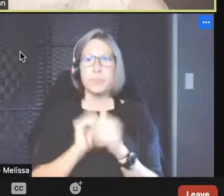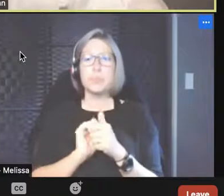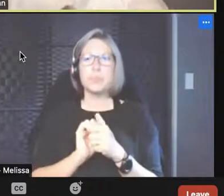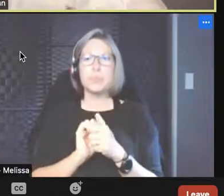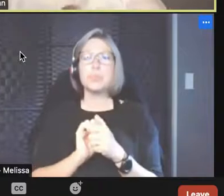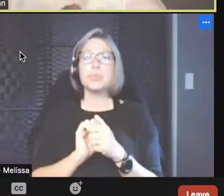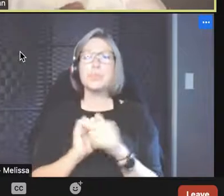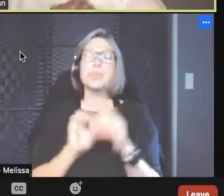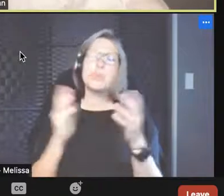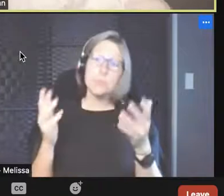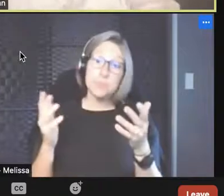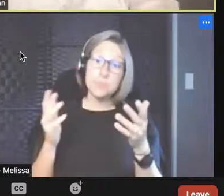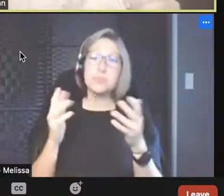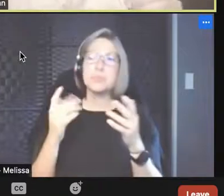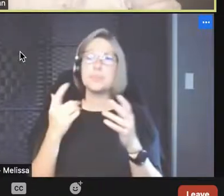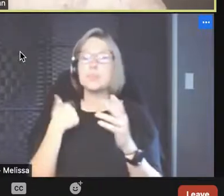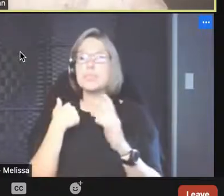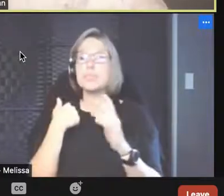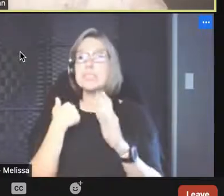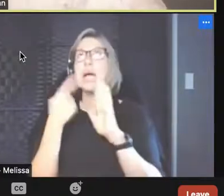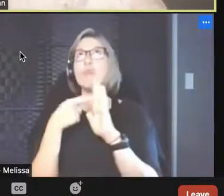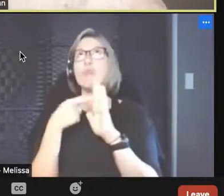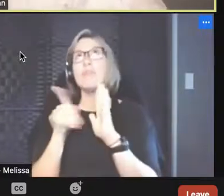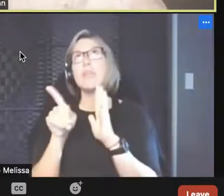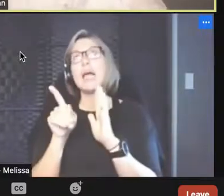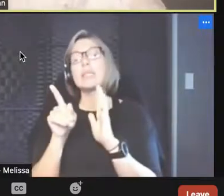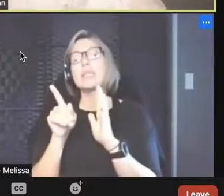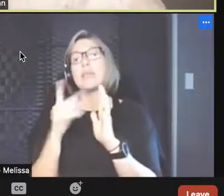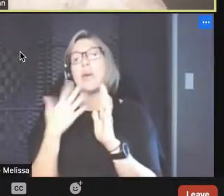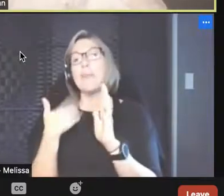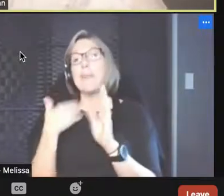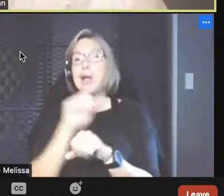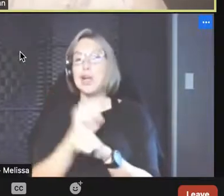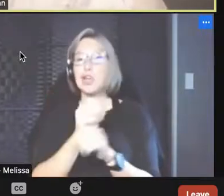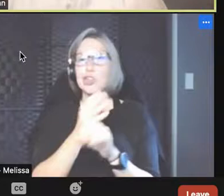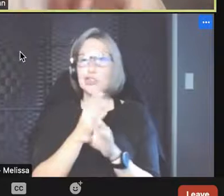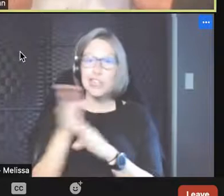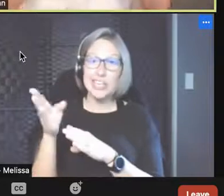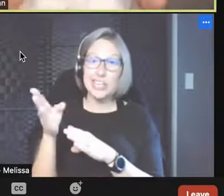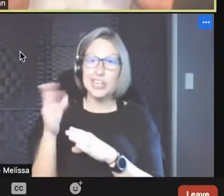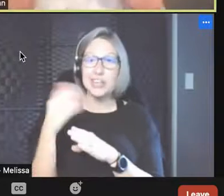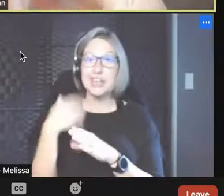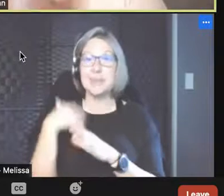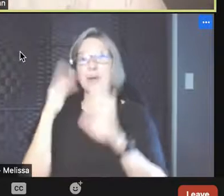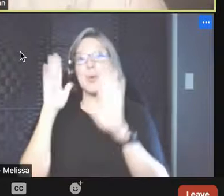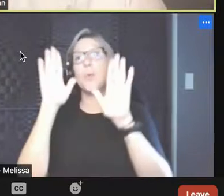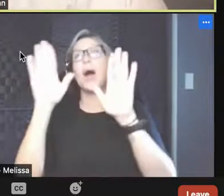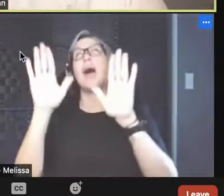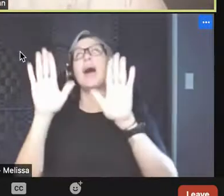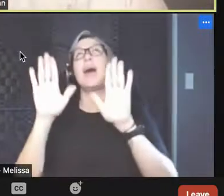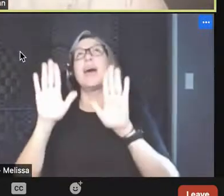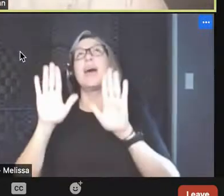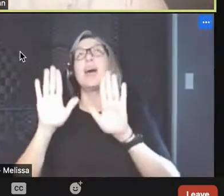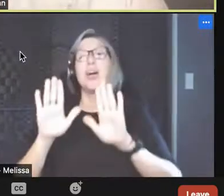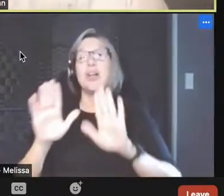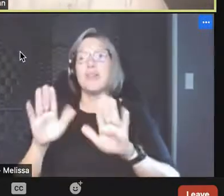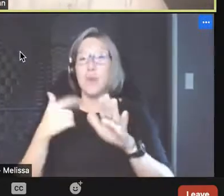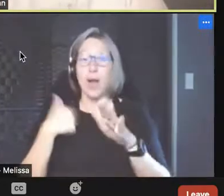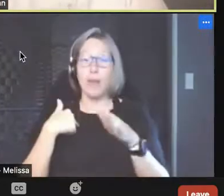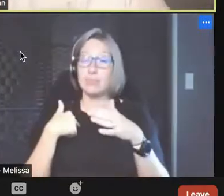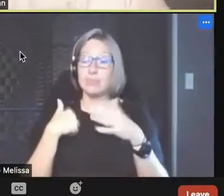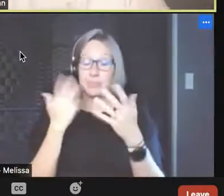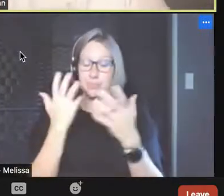So, as I reflect on my career, my wonderful, I'm the most blessed